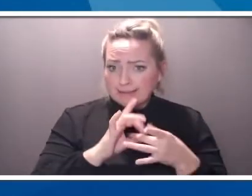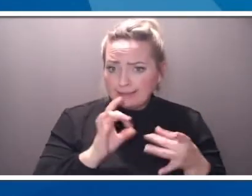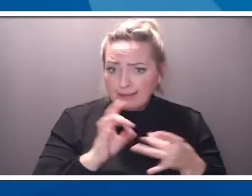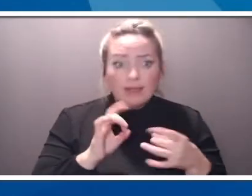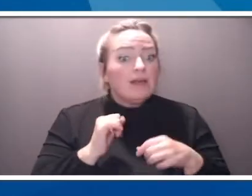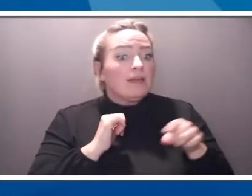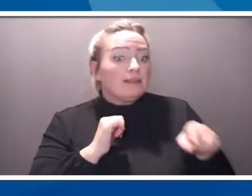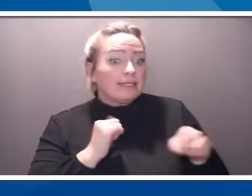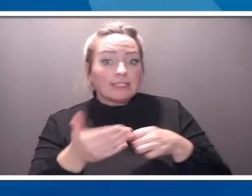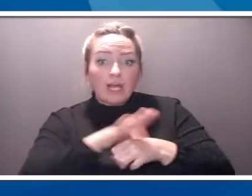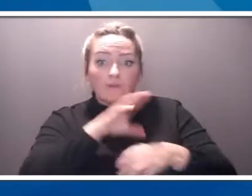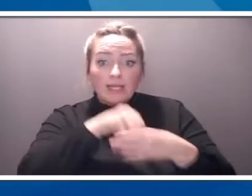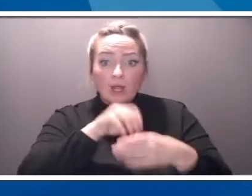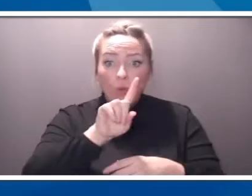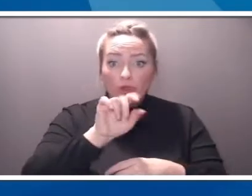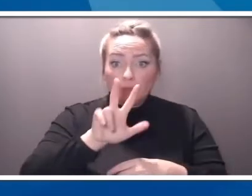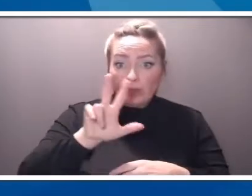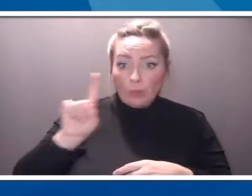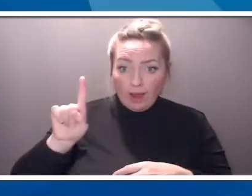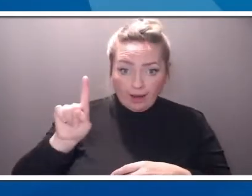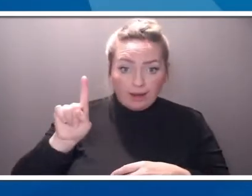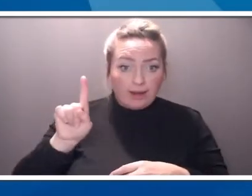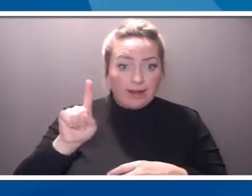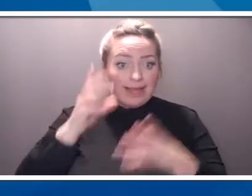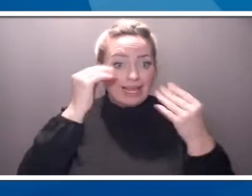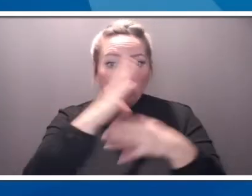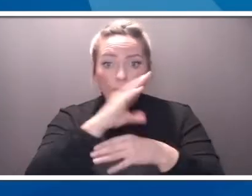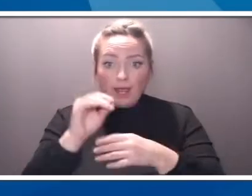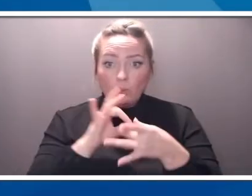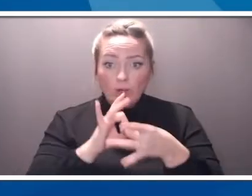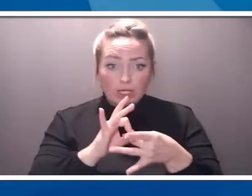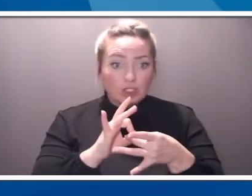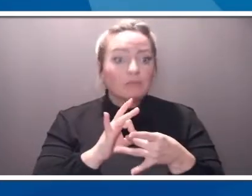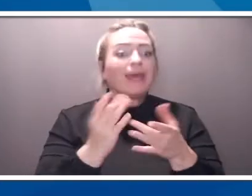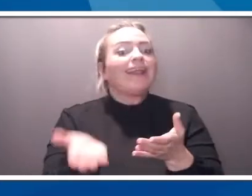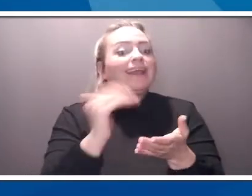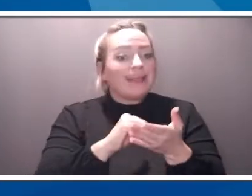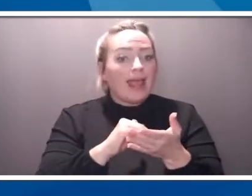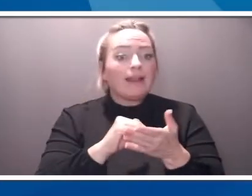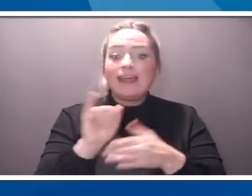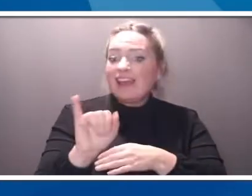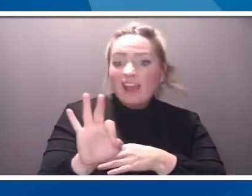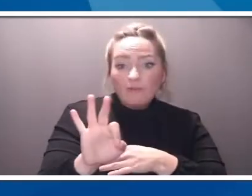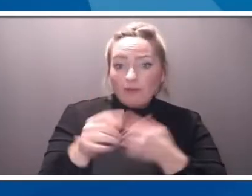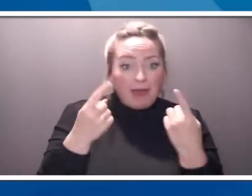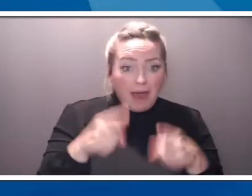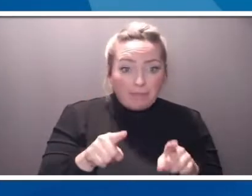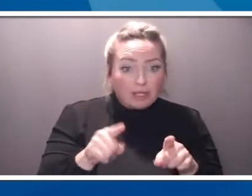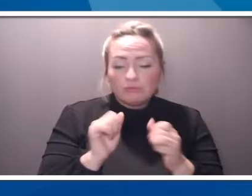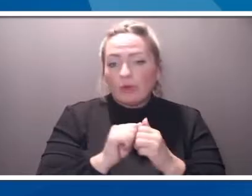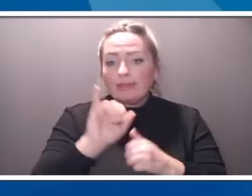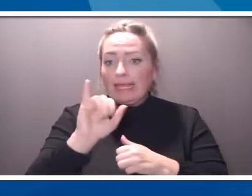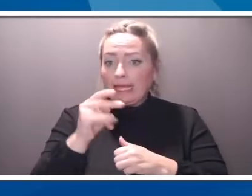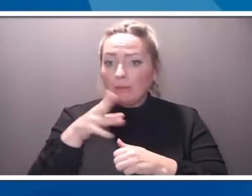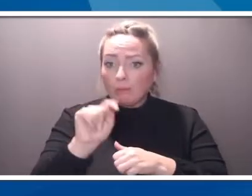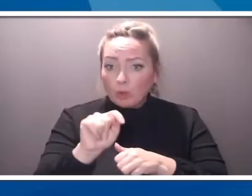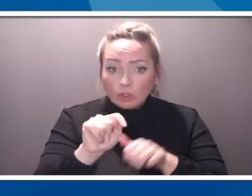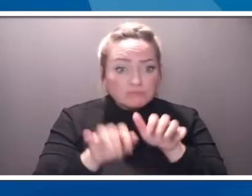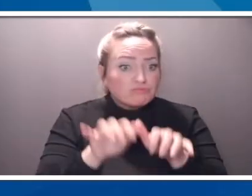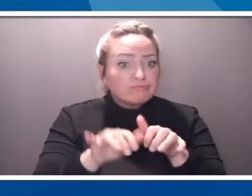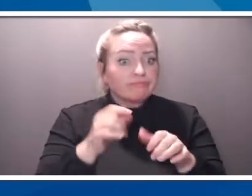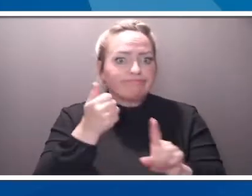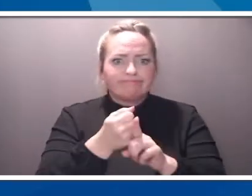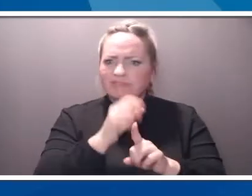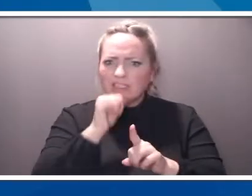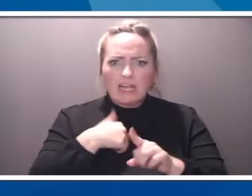criterion actually says. That's covered, again, by 131, info and relationships. And again, if you end up with,